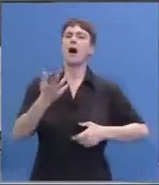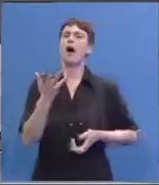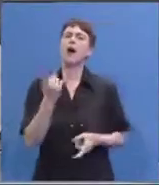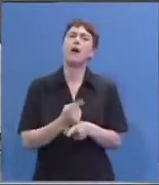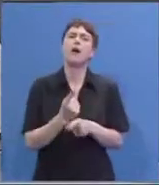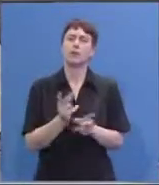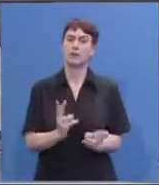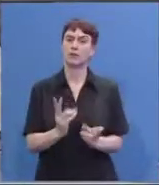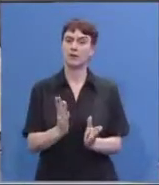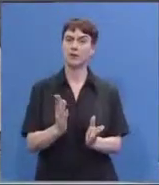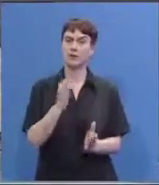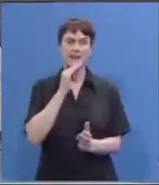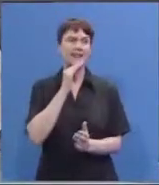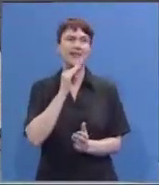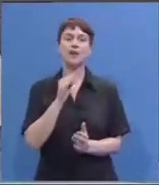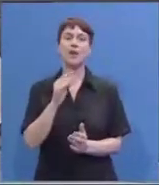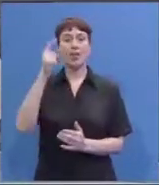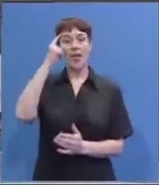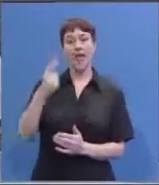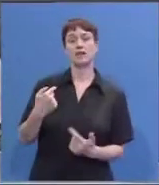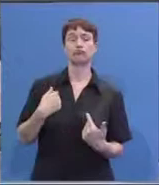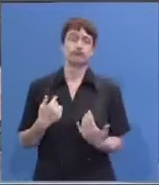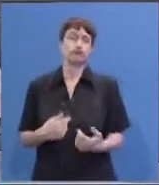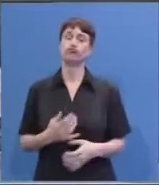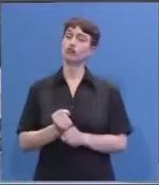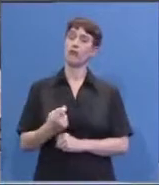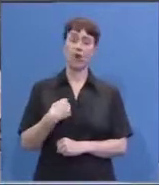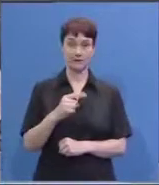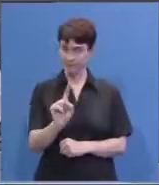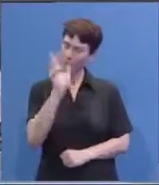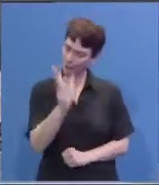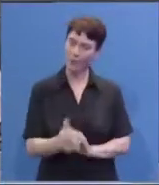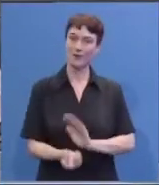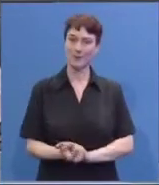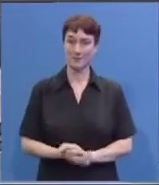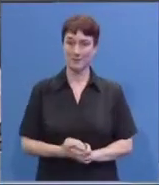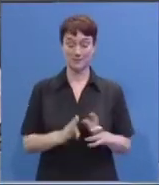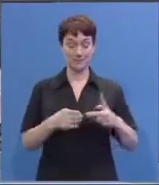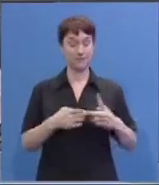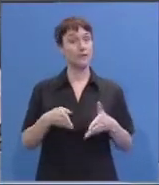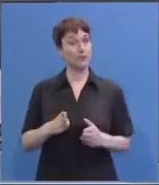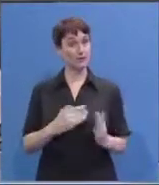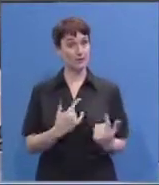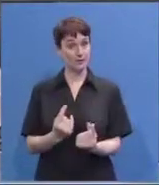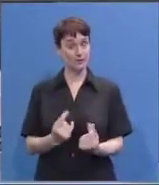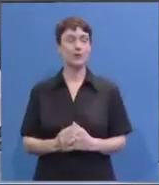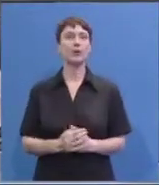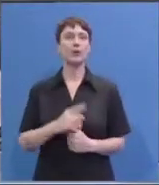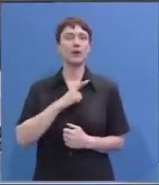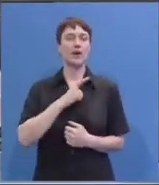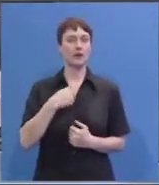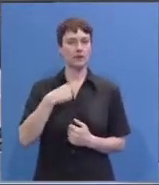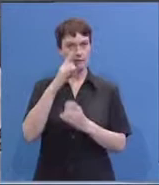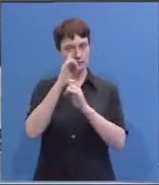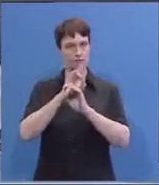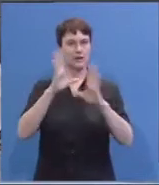will come and find you. That means it's inevitable. But one of the ways that we also deal with death is for us to understand from our perspective that death